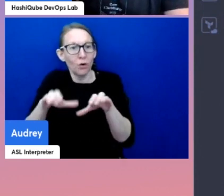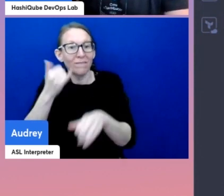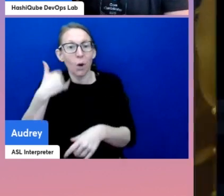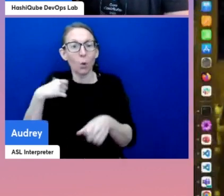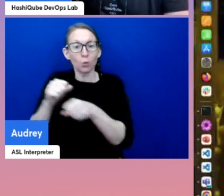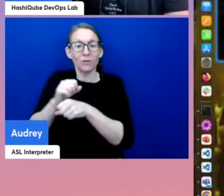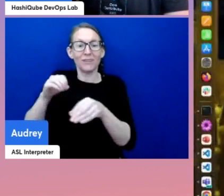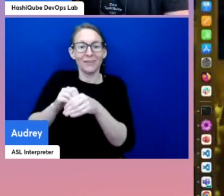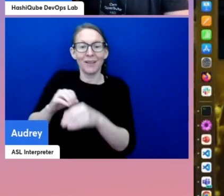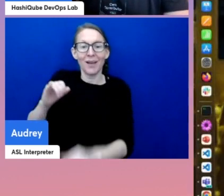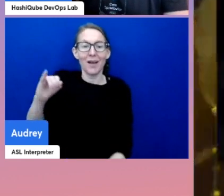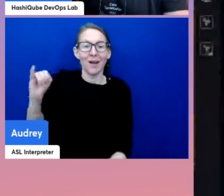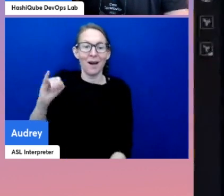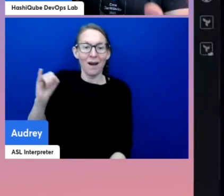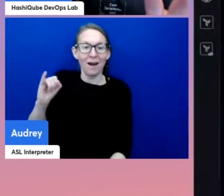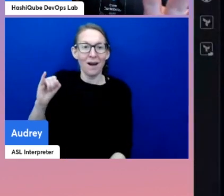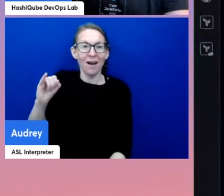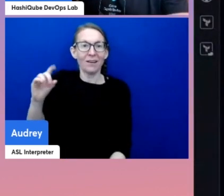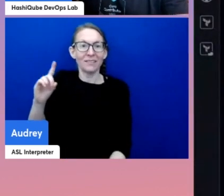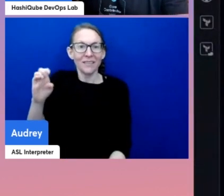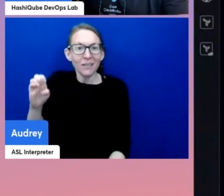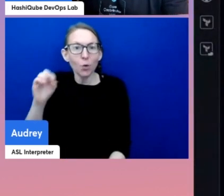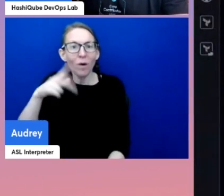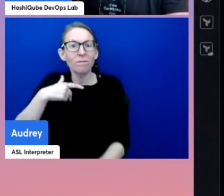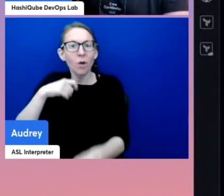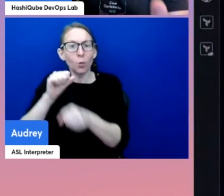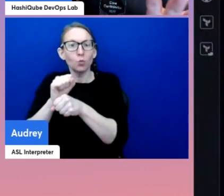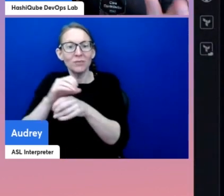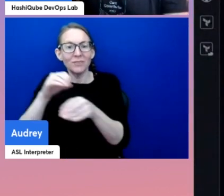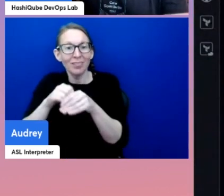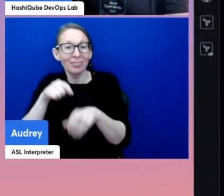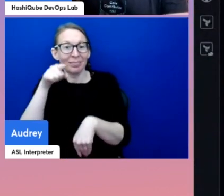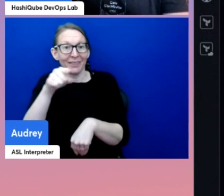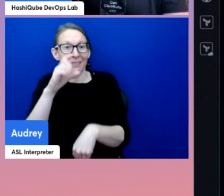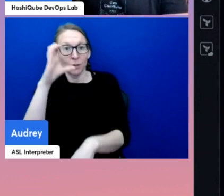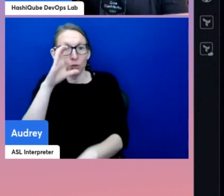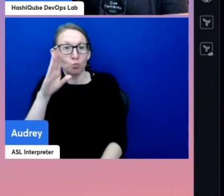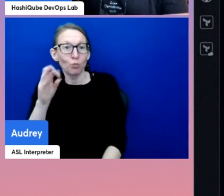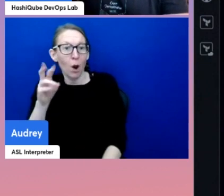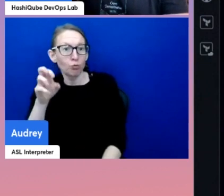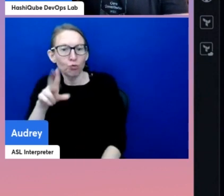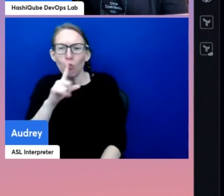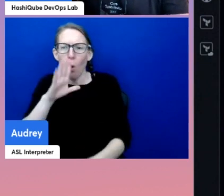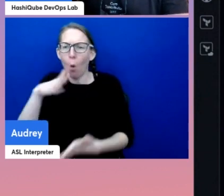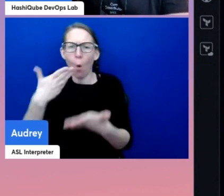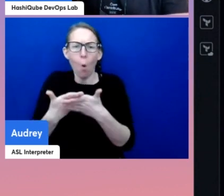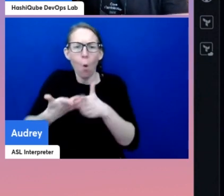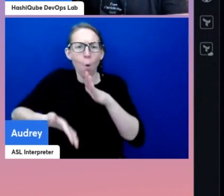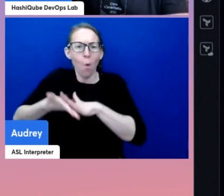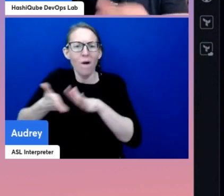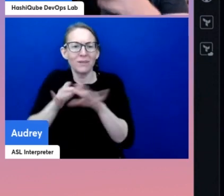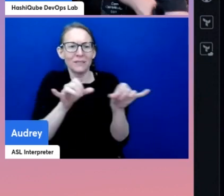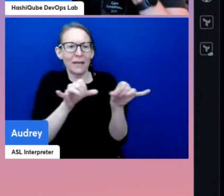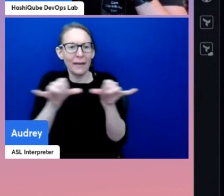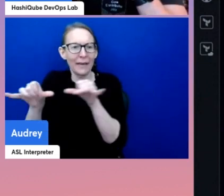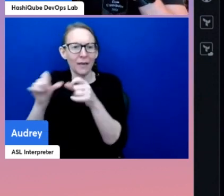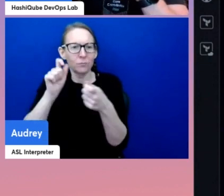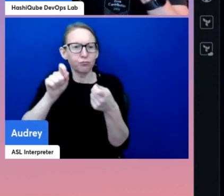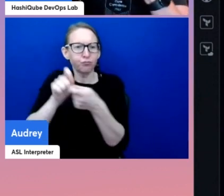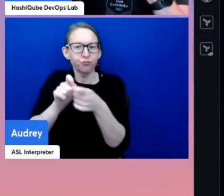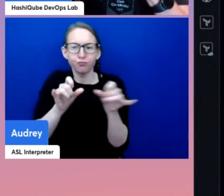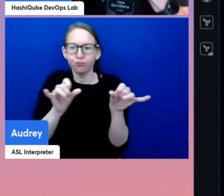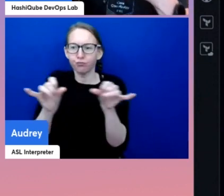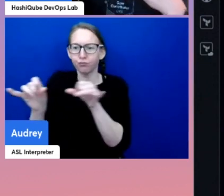IDE or whether I work in this browser, it all functions exactly the same.